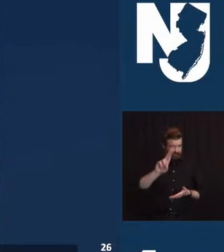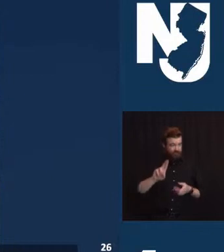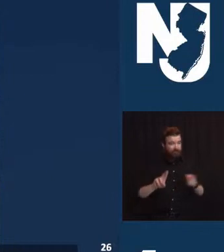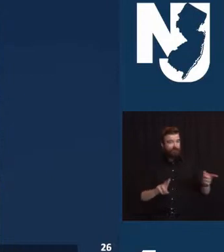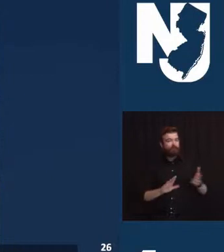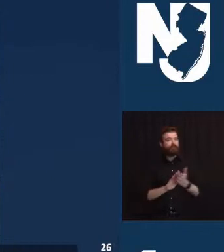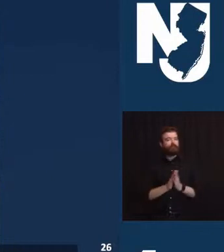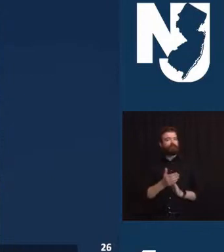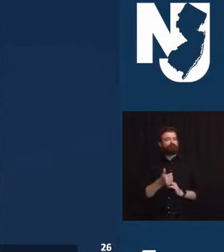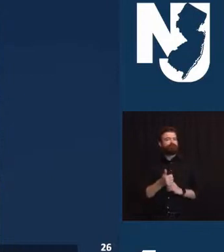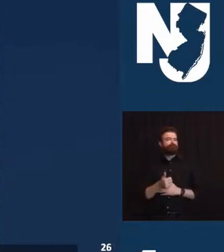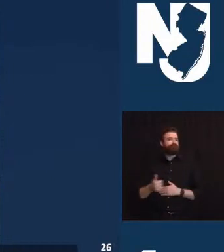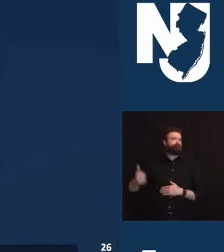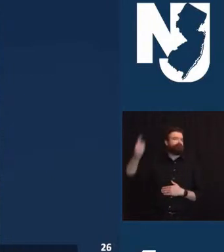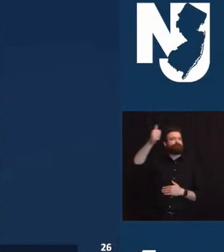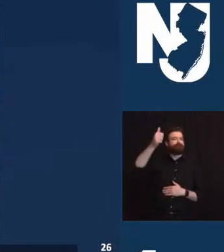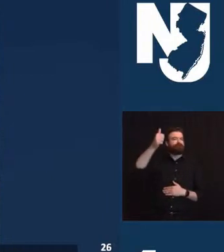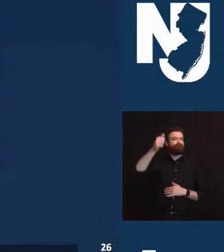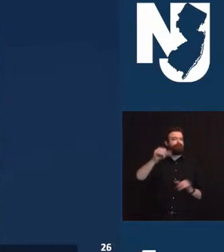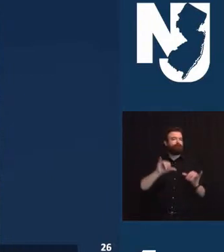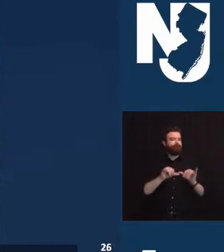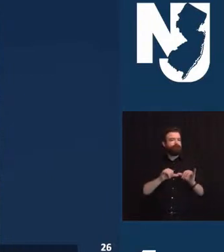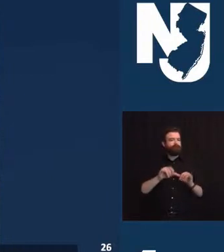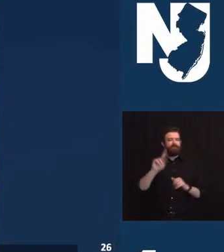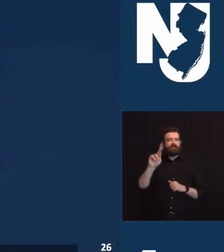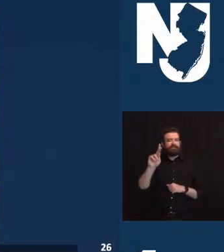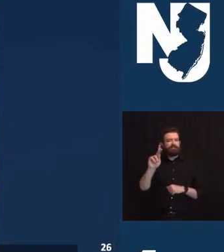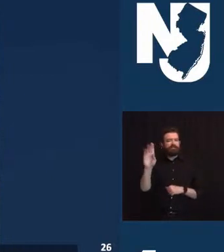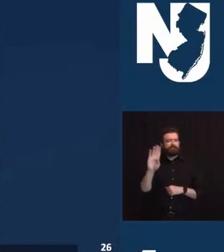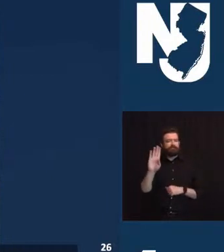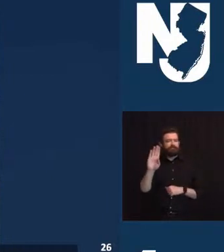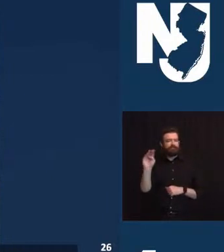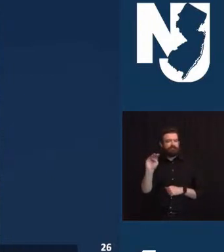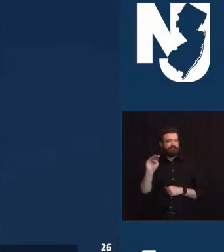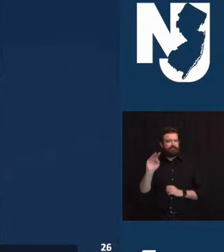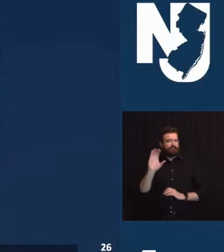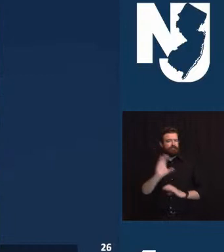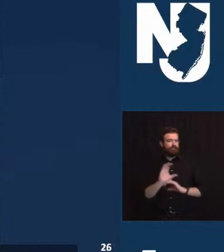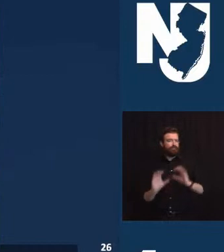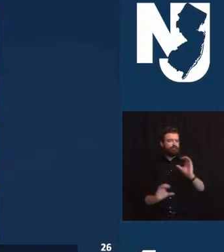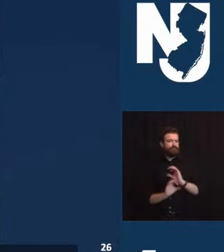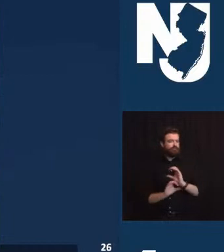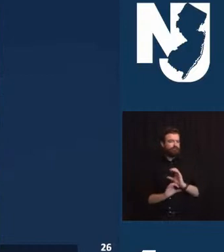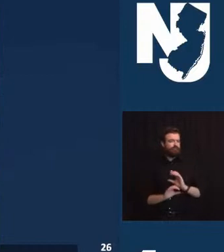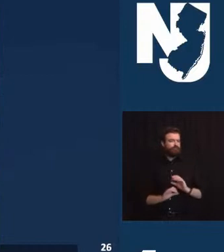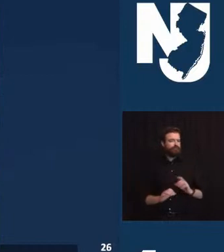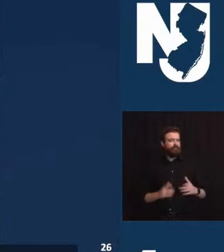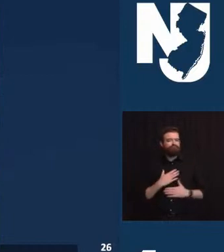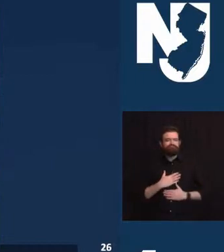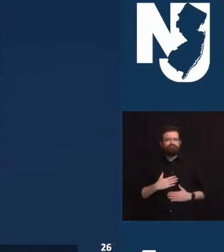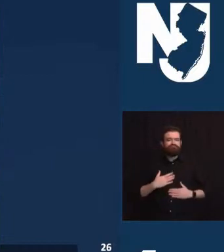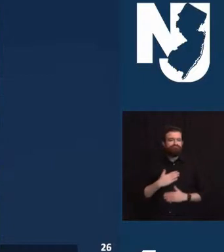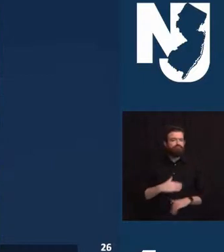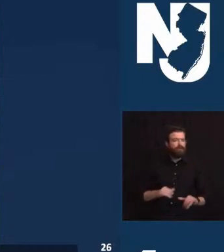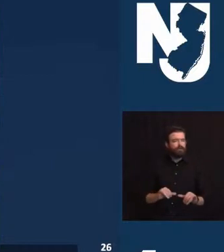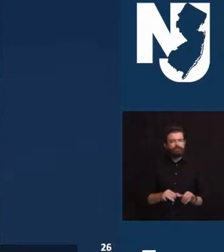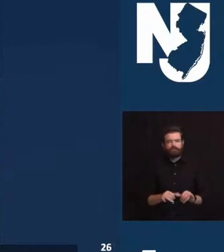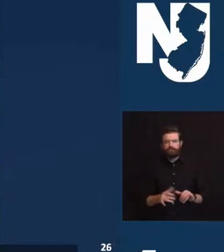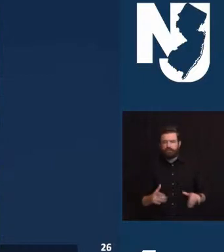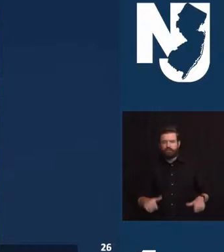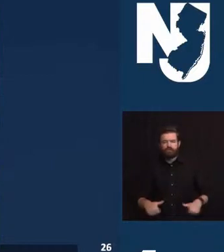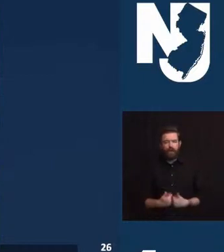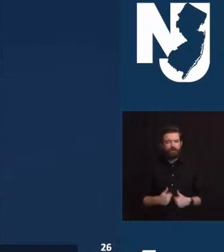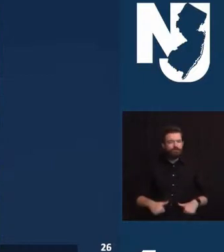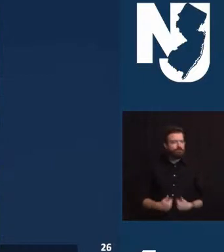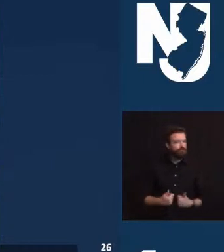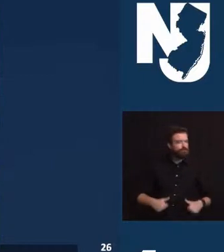the India-based KBM Constructions. He always enjoyed the engineering challenges posed by building industrial structures,